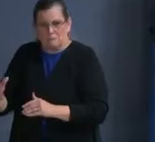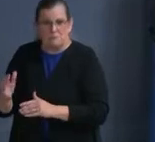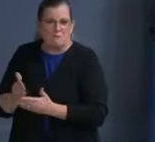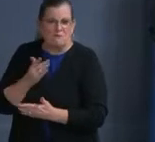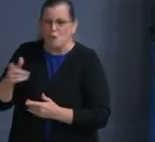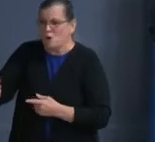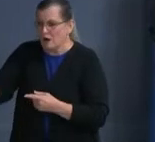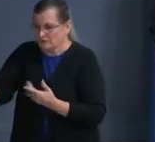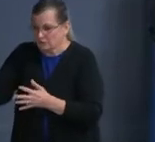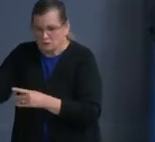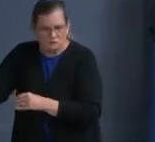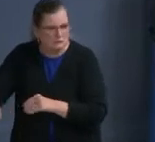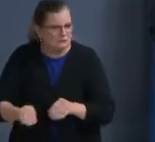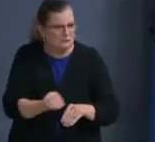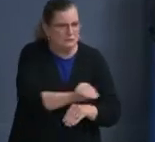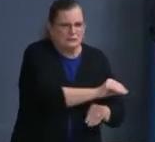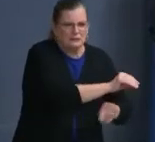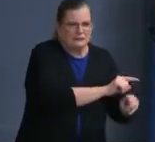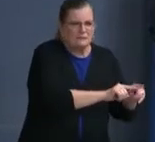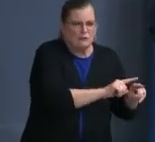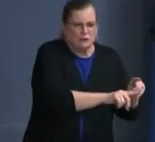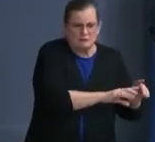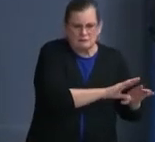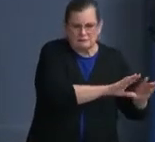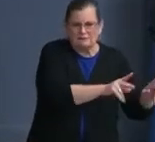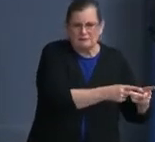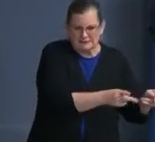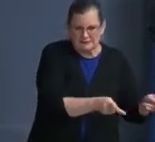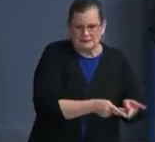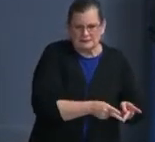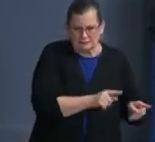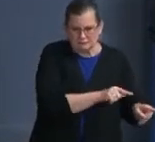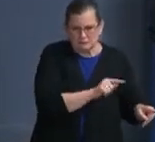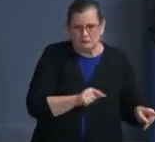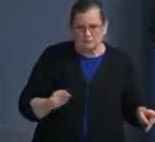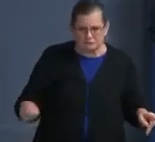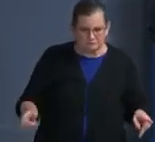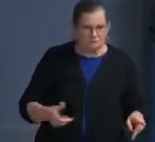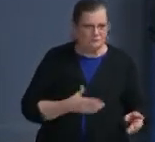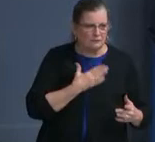to that that alternate care site. Appreciate that.